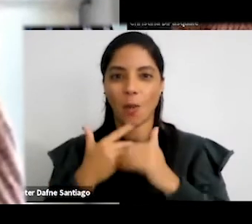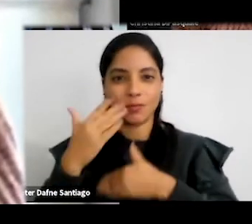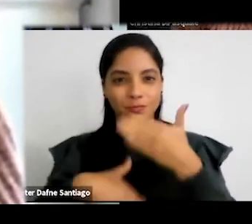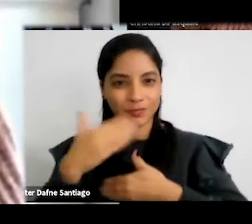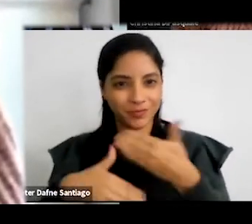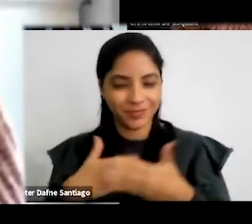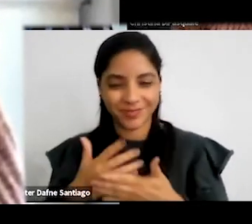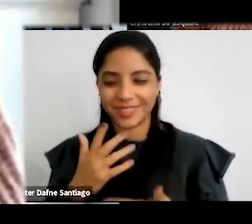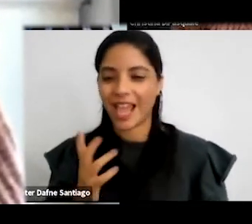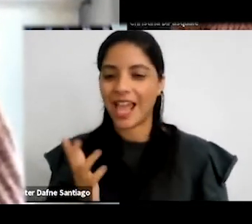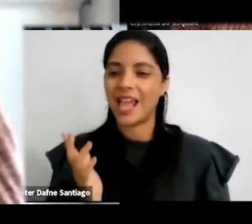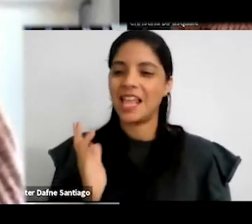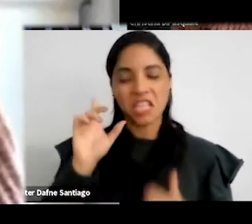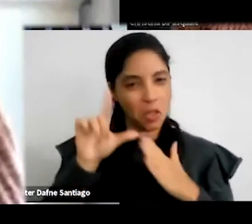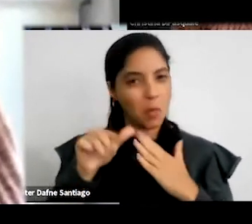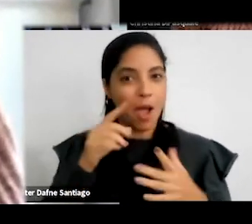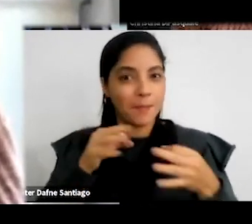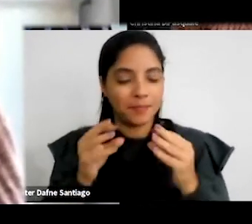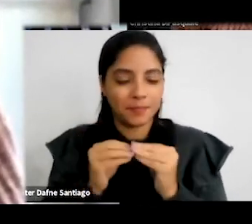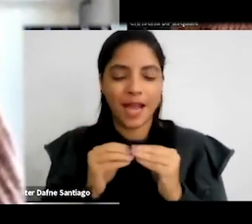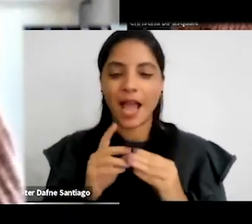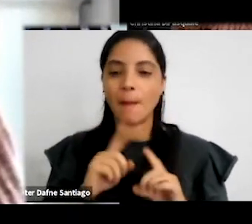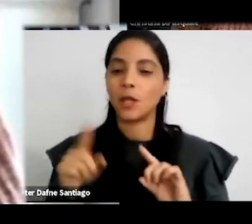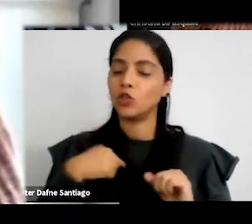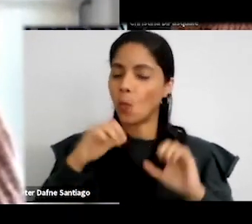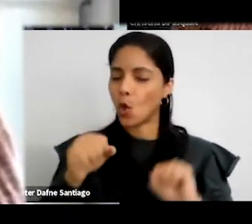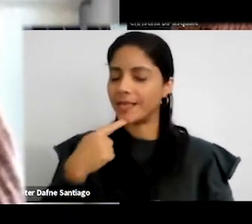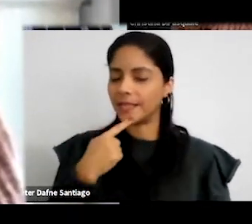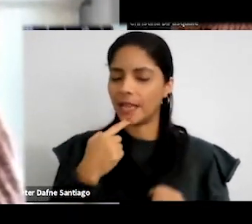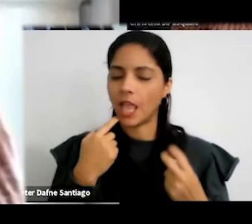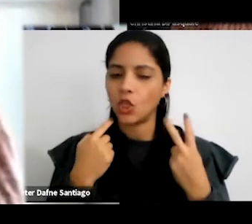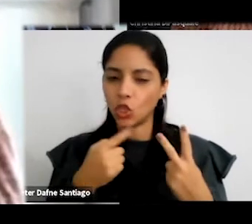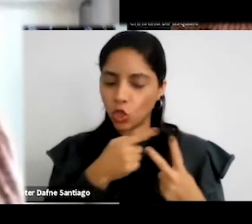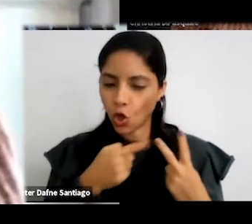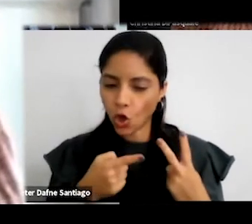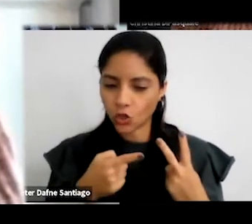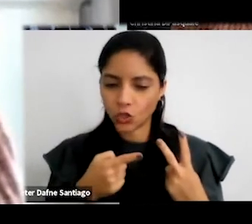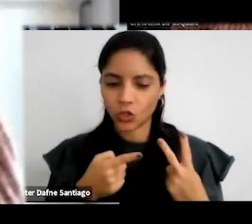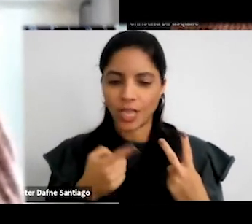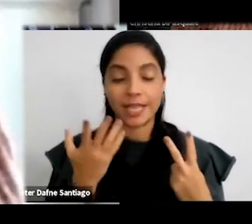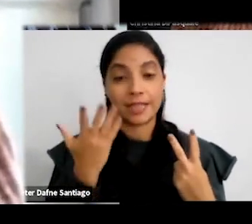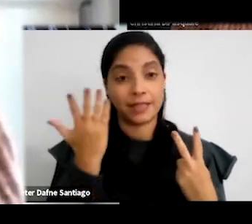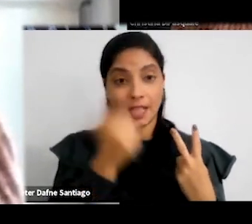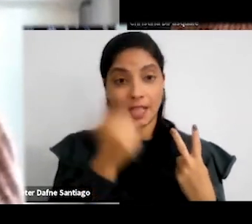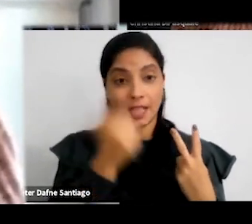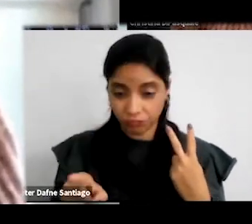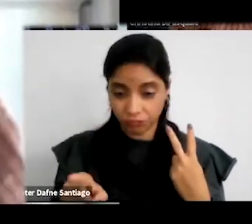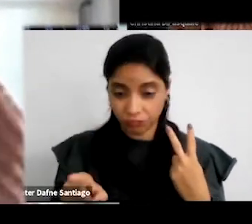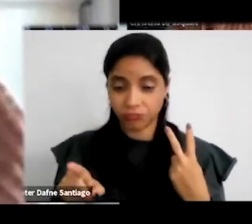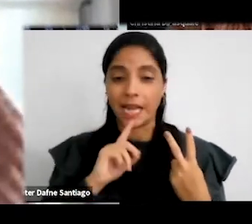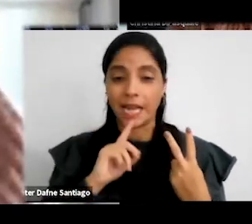that two of the things that stand out were things that she produced in the first